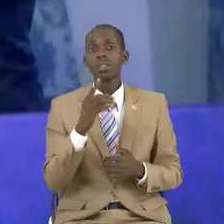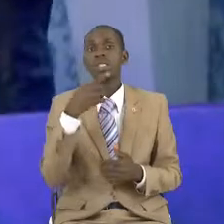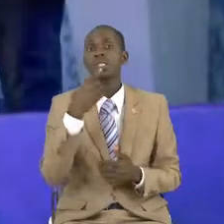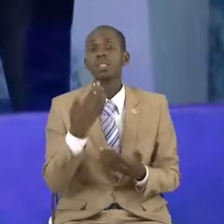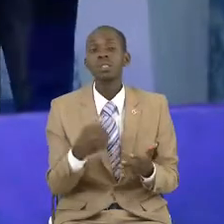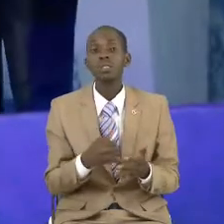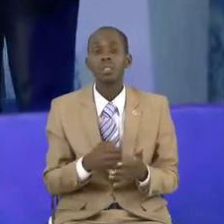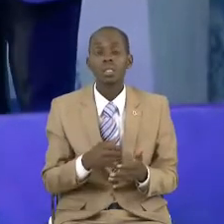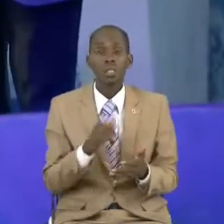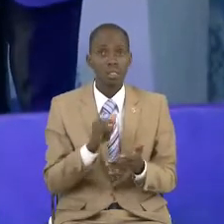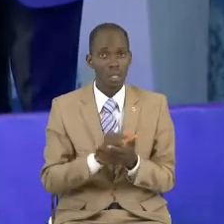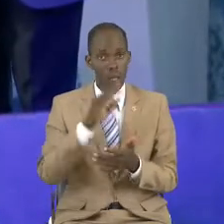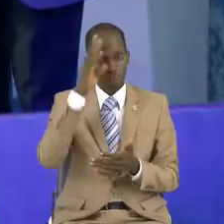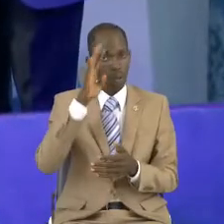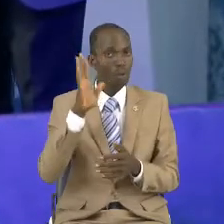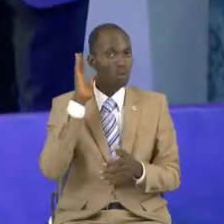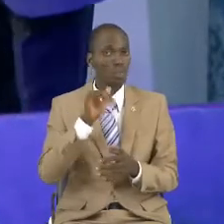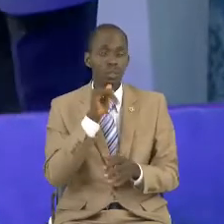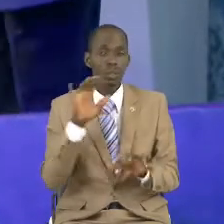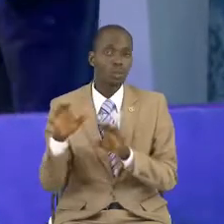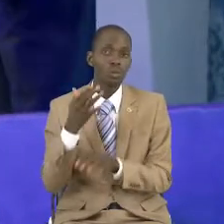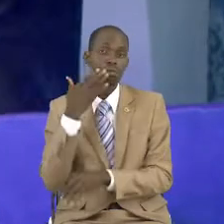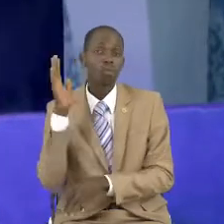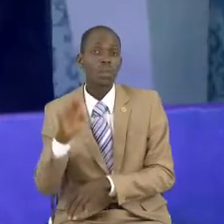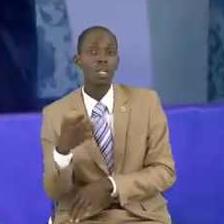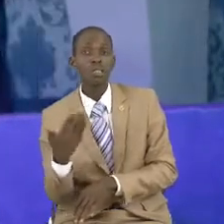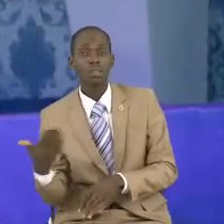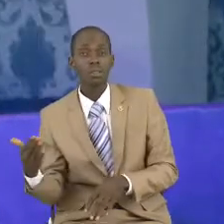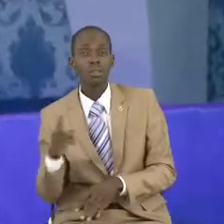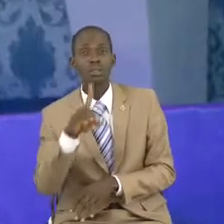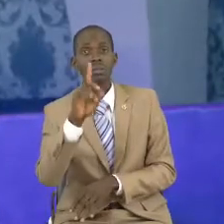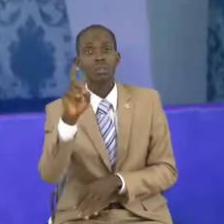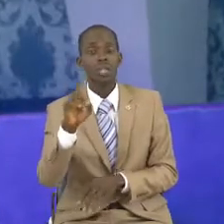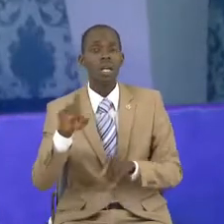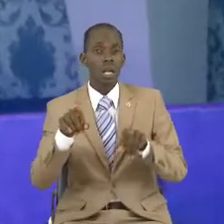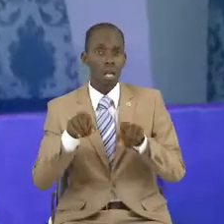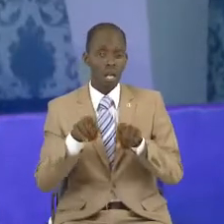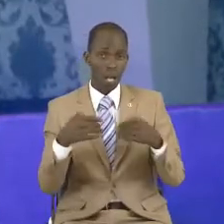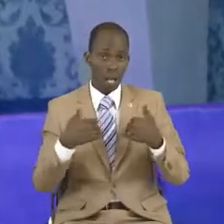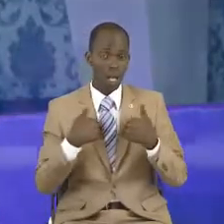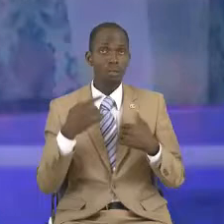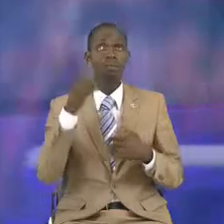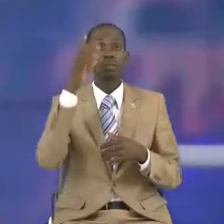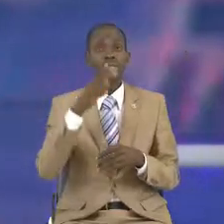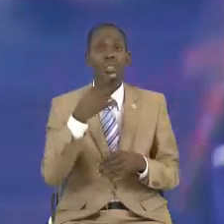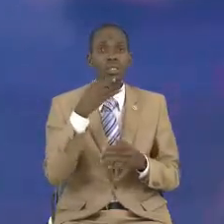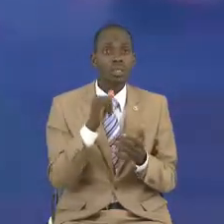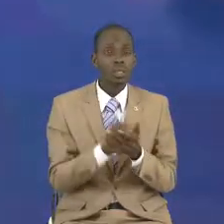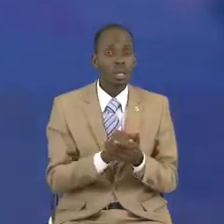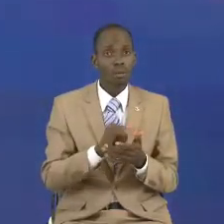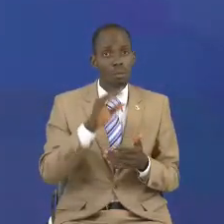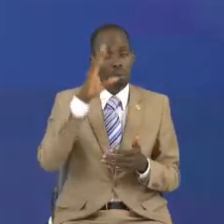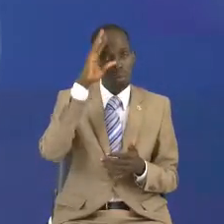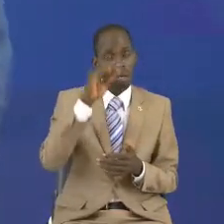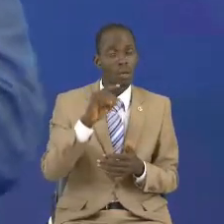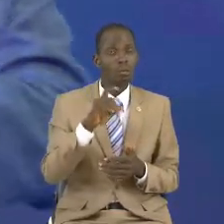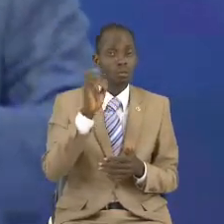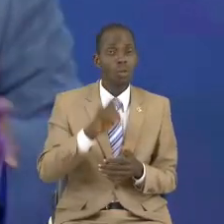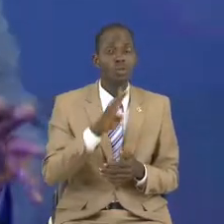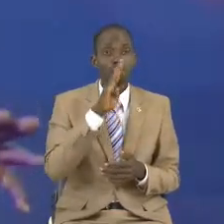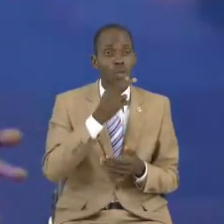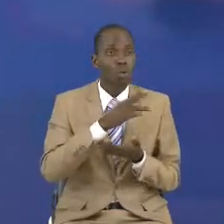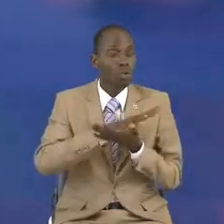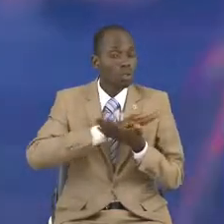should not do evil as god said shall be holy and righteous